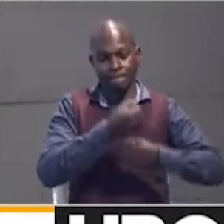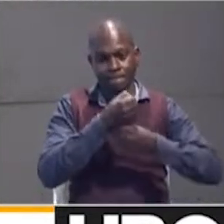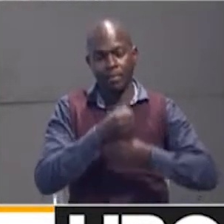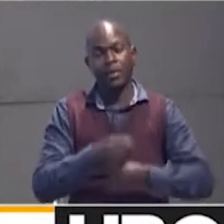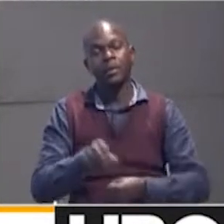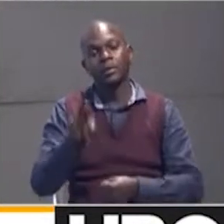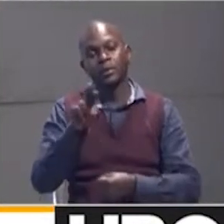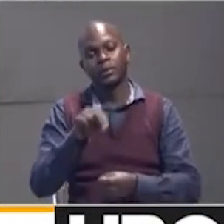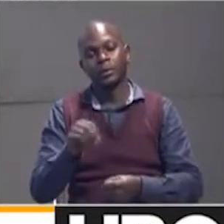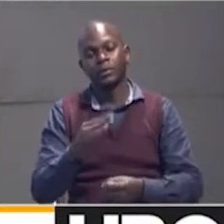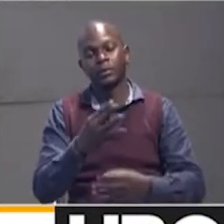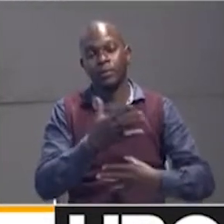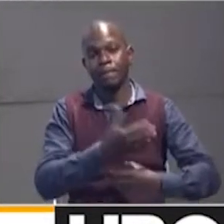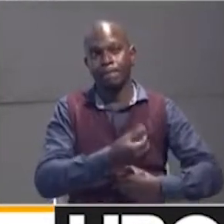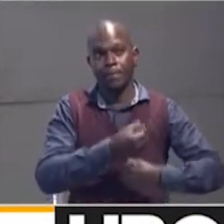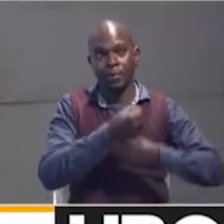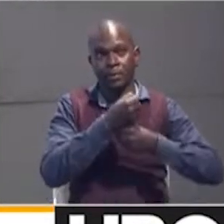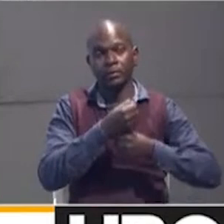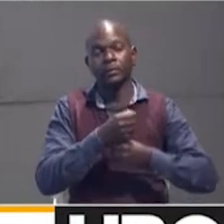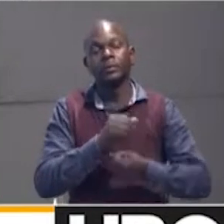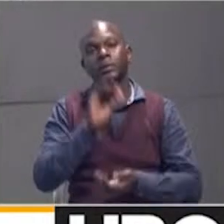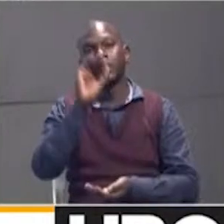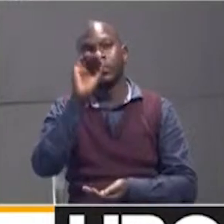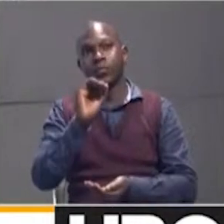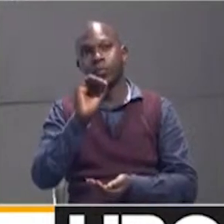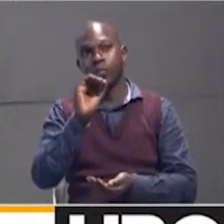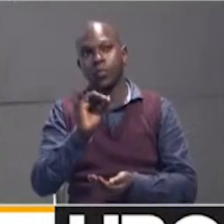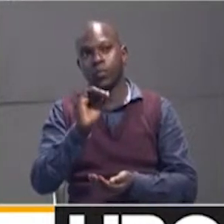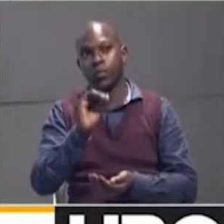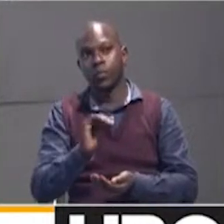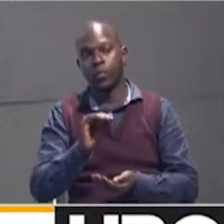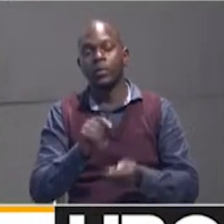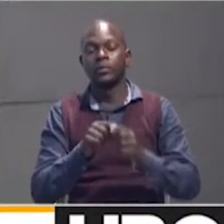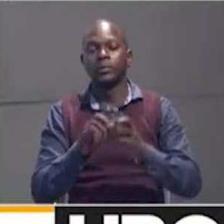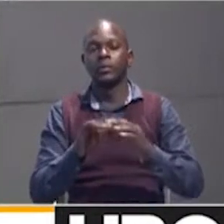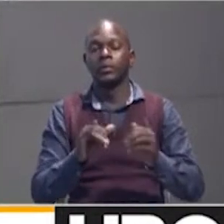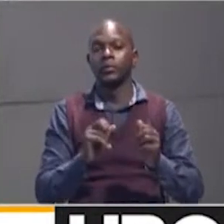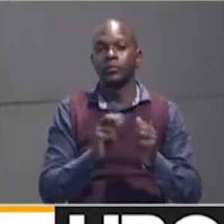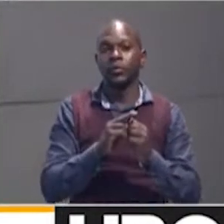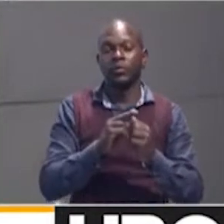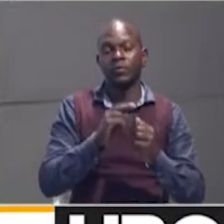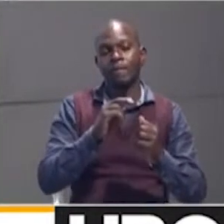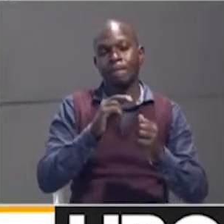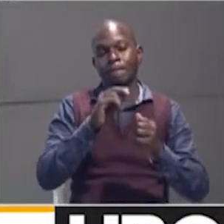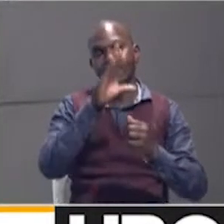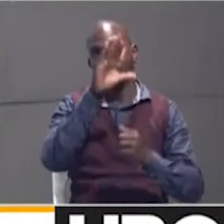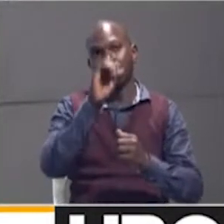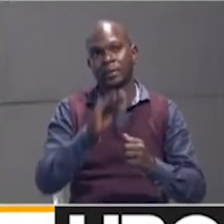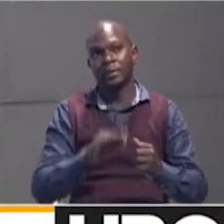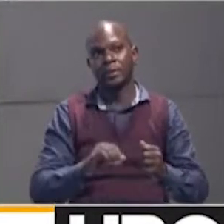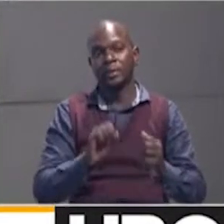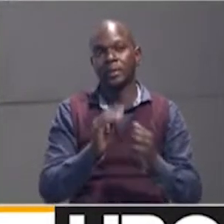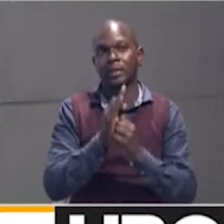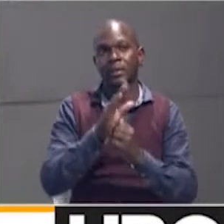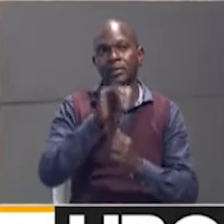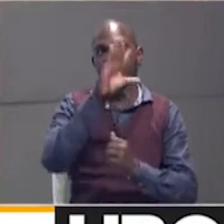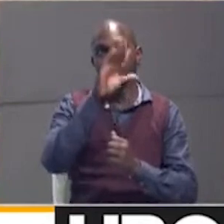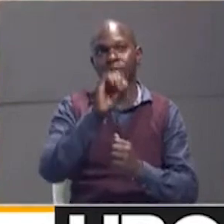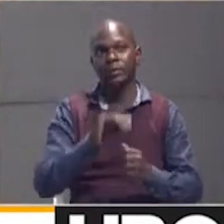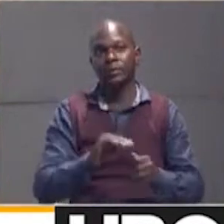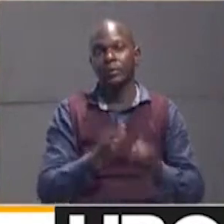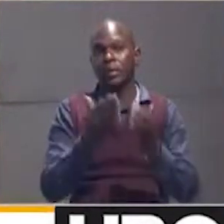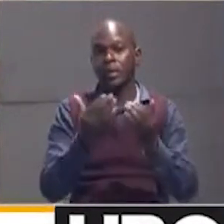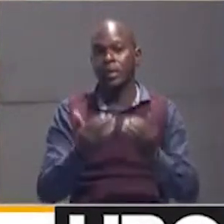national budget, the trends have been declining. We have moved from 12% to 13%, but currently we are at 8%. So